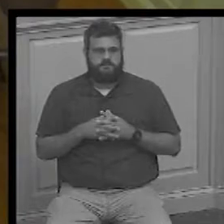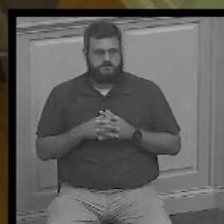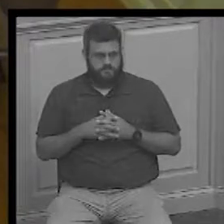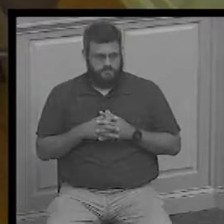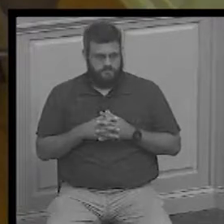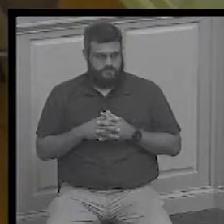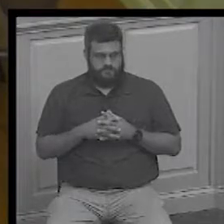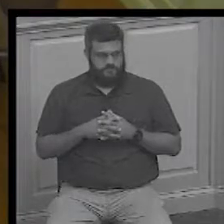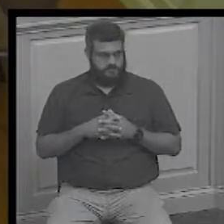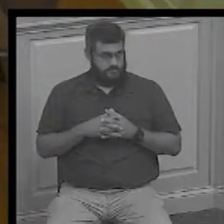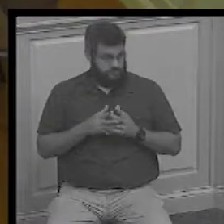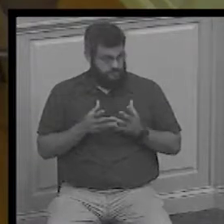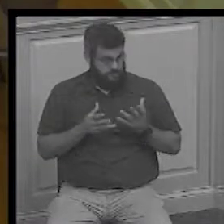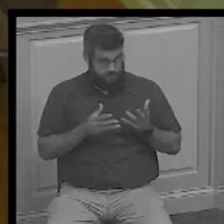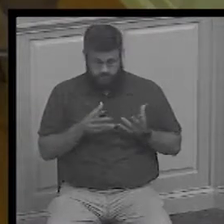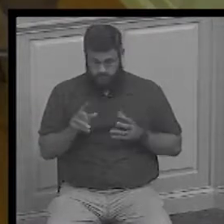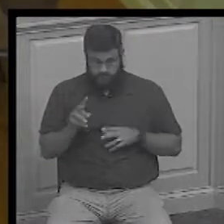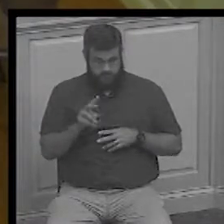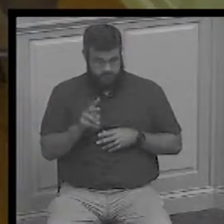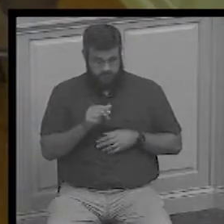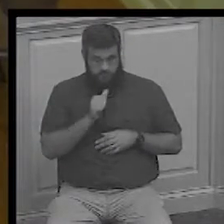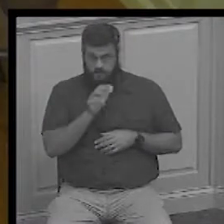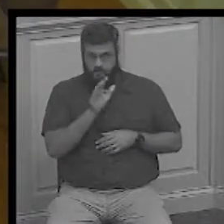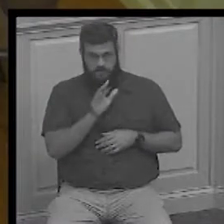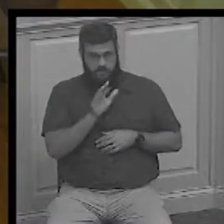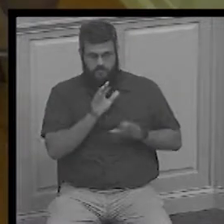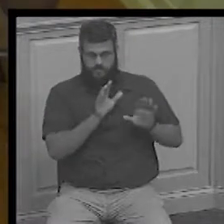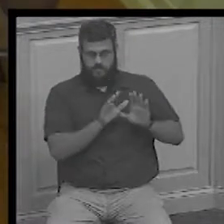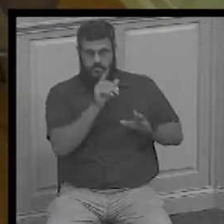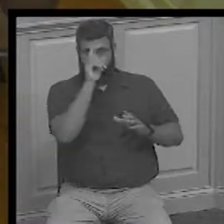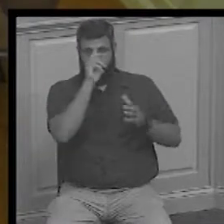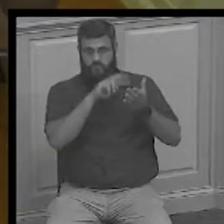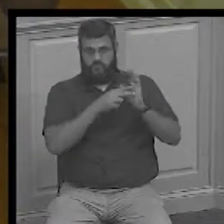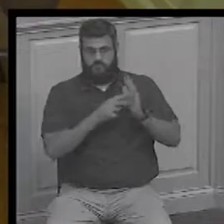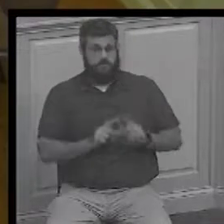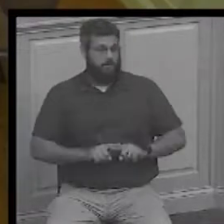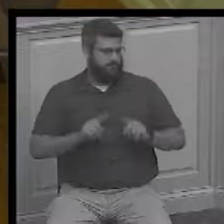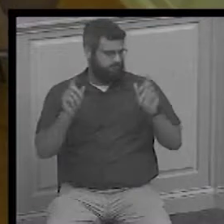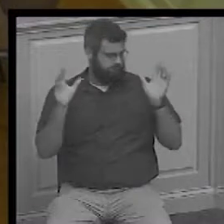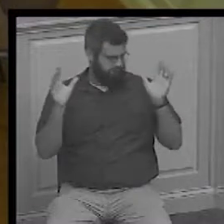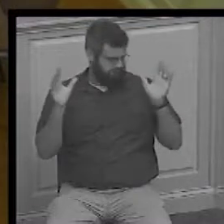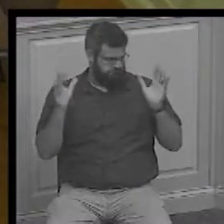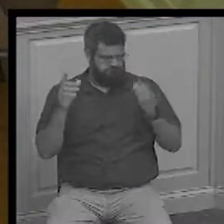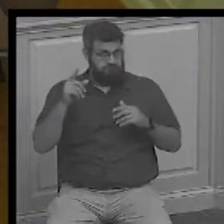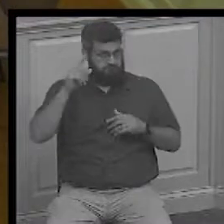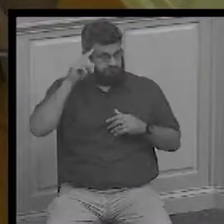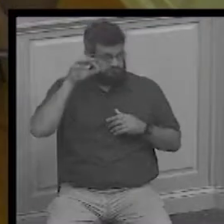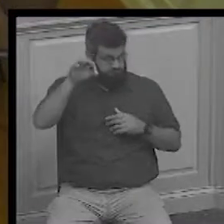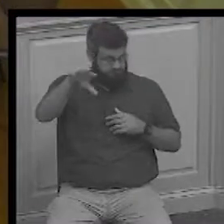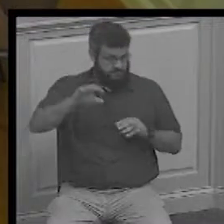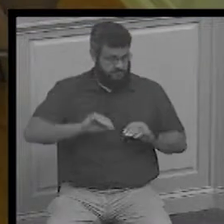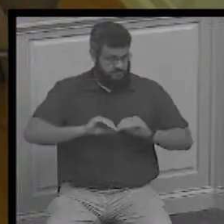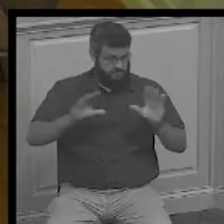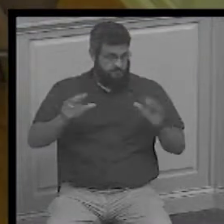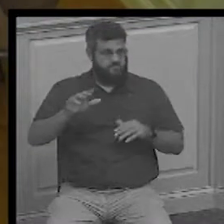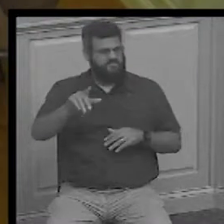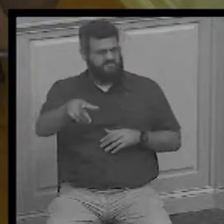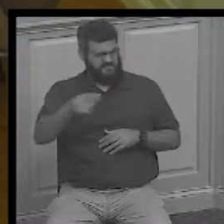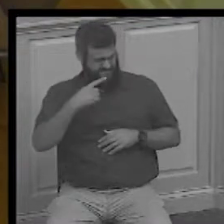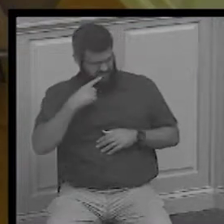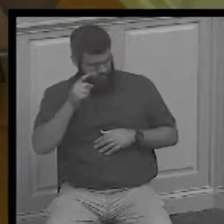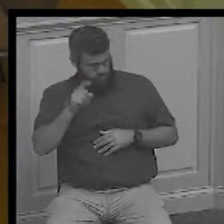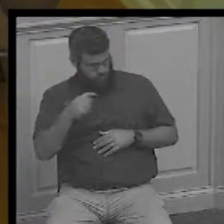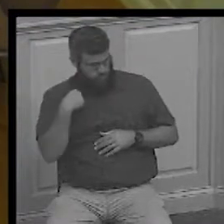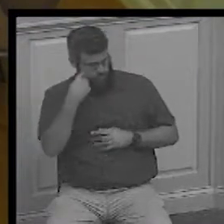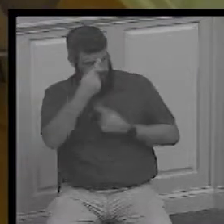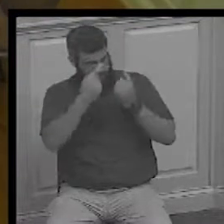That's not, that's not their purpose, I don't think. But Okay. that's just something that needs to be Are you clarified thinking that we should reconsider